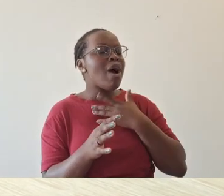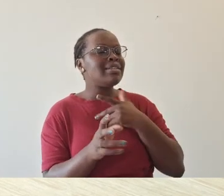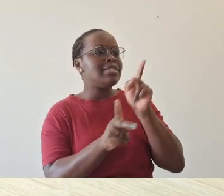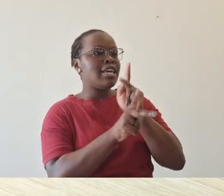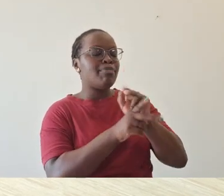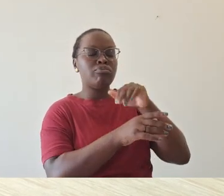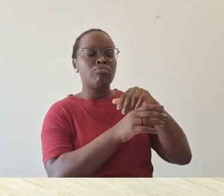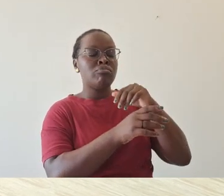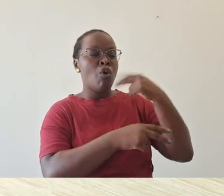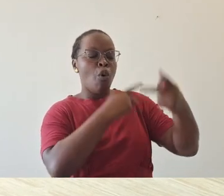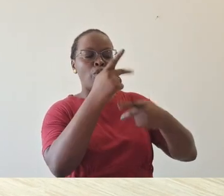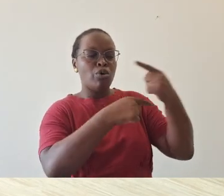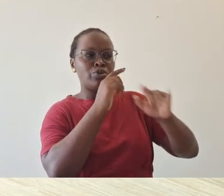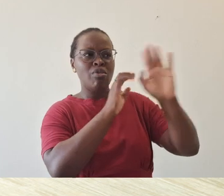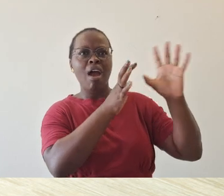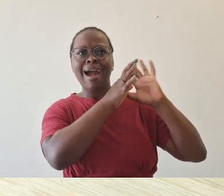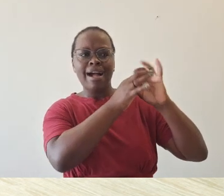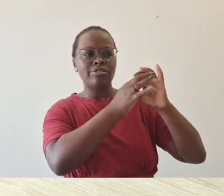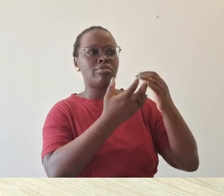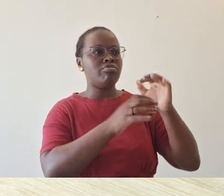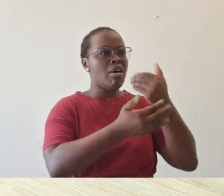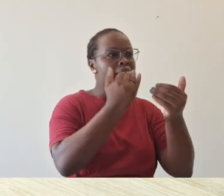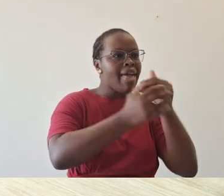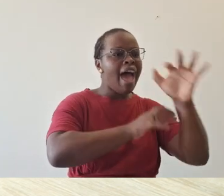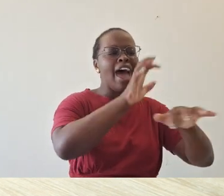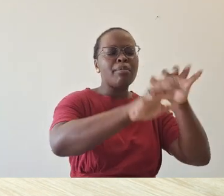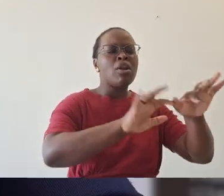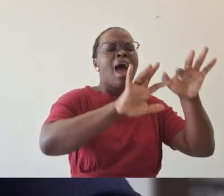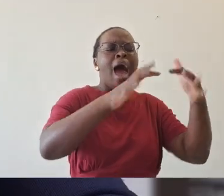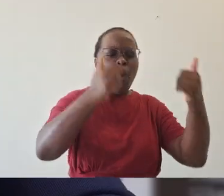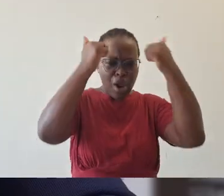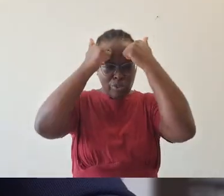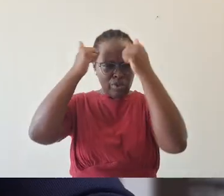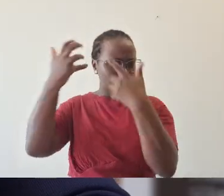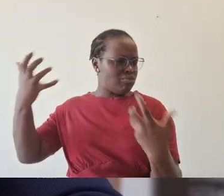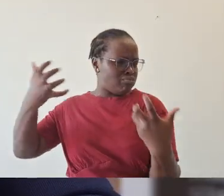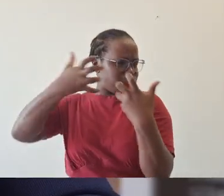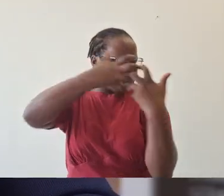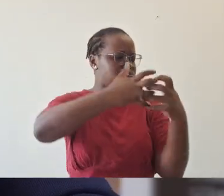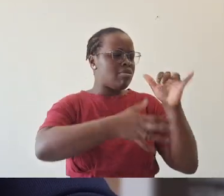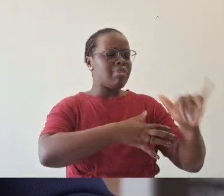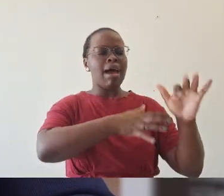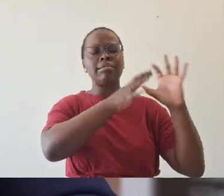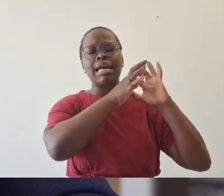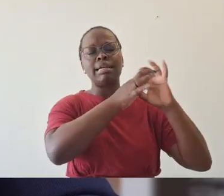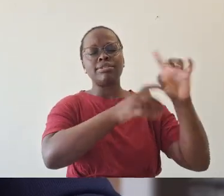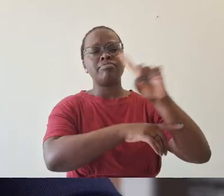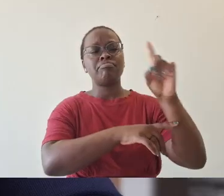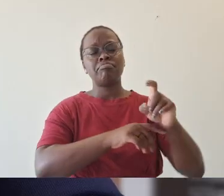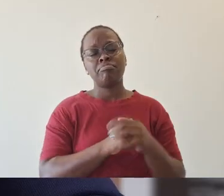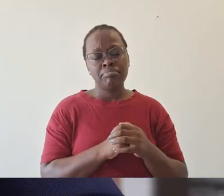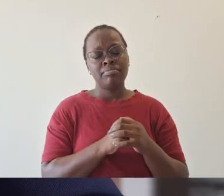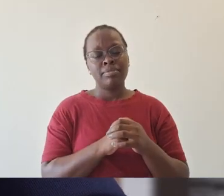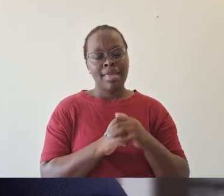but education can help them be able to do it more sustainably today. How does every community in this country see